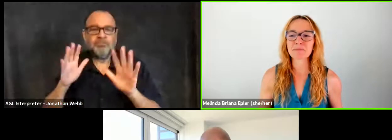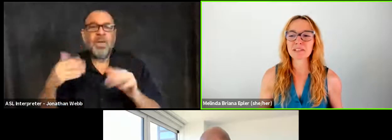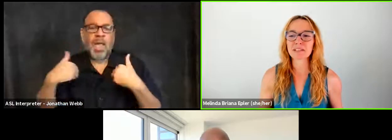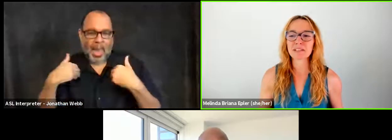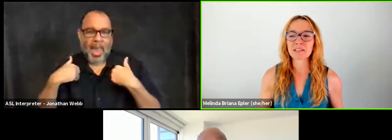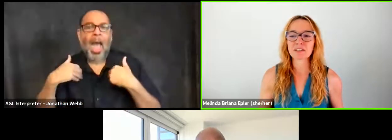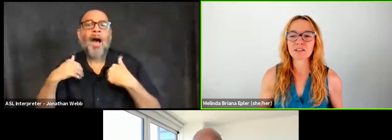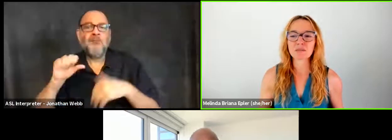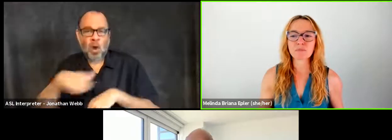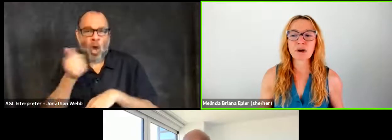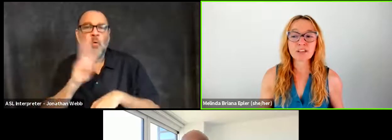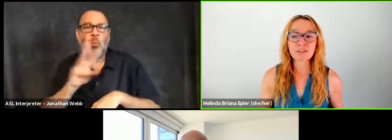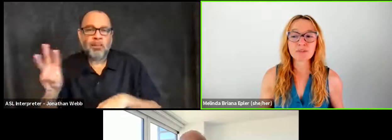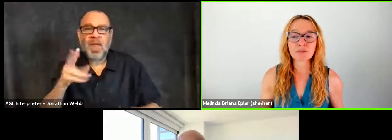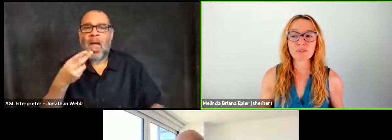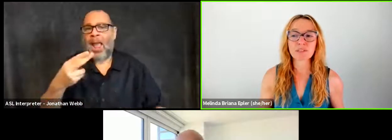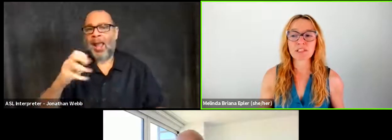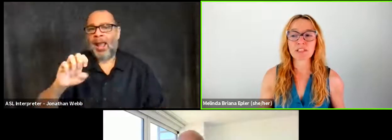HEALHAUS.com,